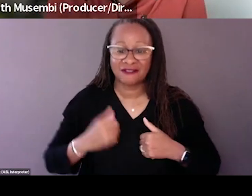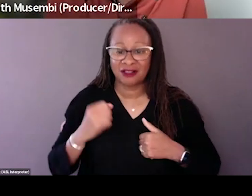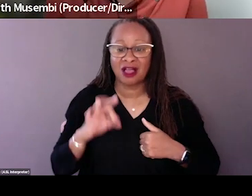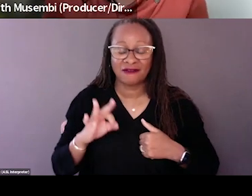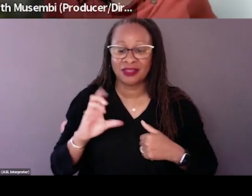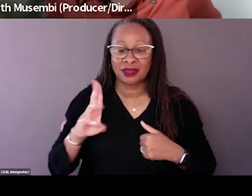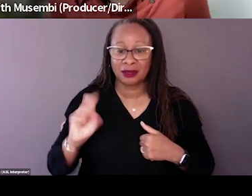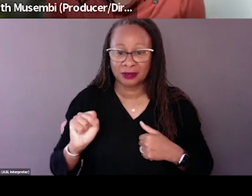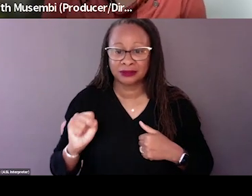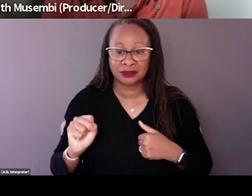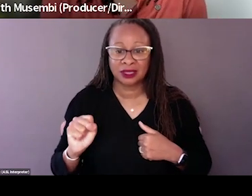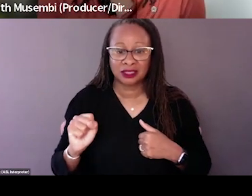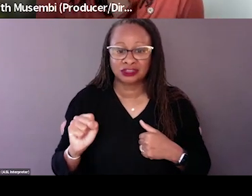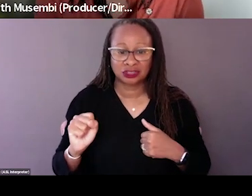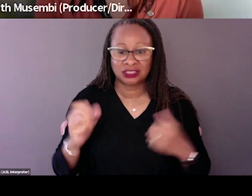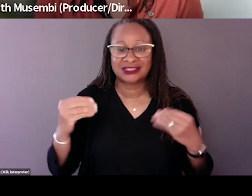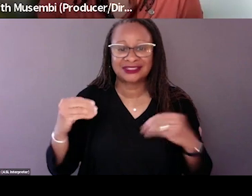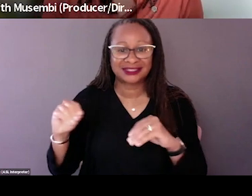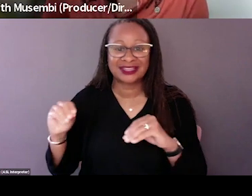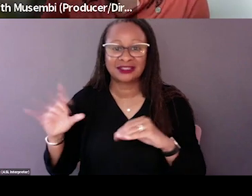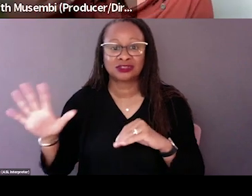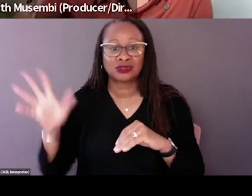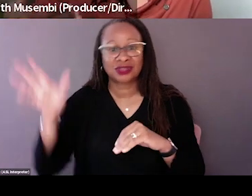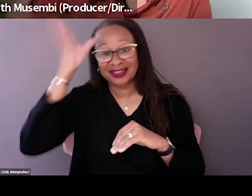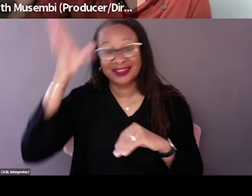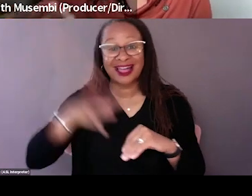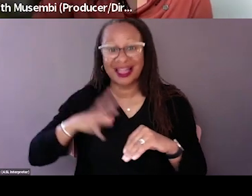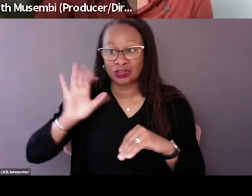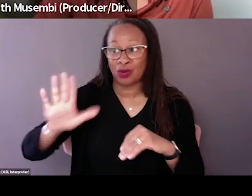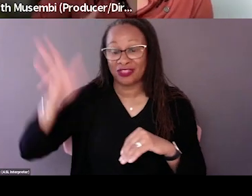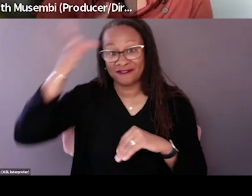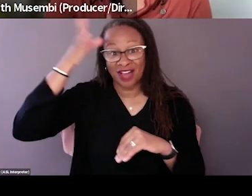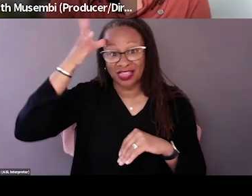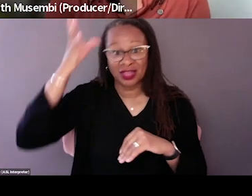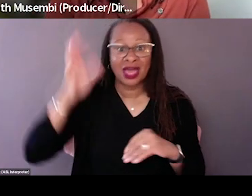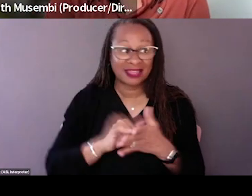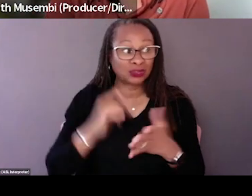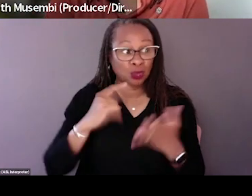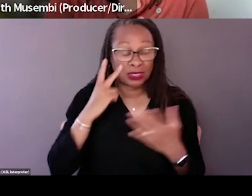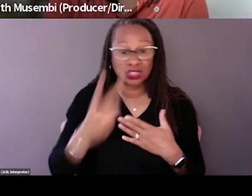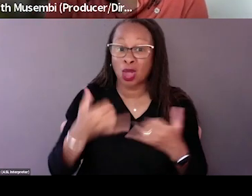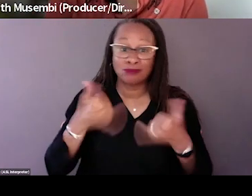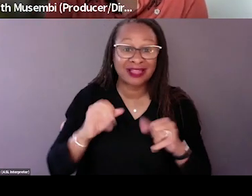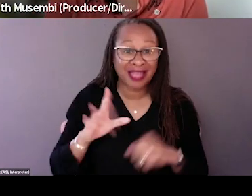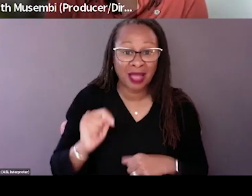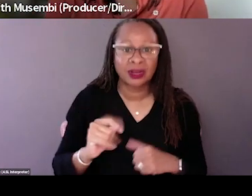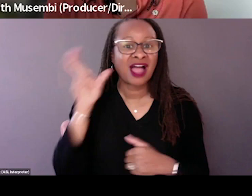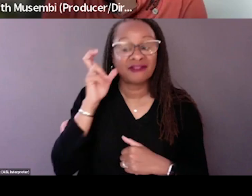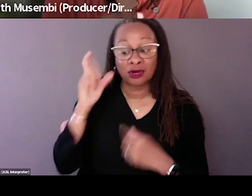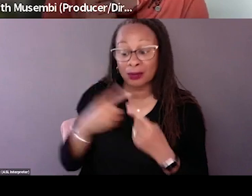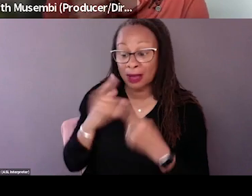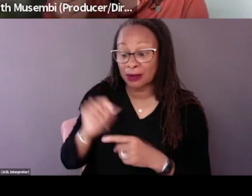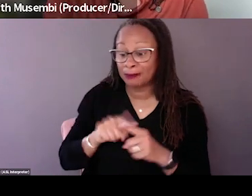it to this guy that he's the father. And it's something we saw play out, and I'd heard about it, but I'd never seen it. And